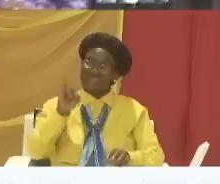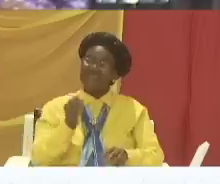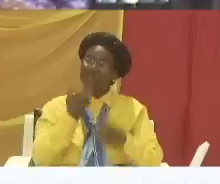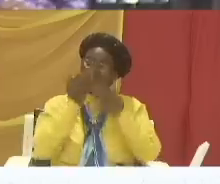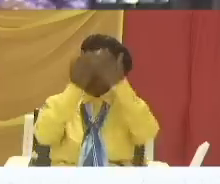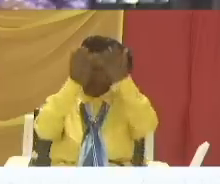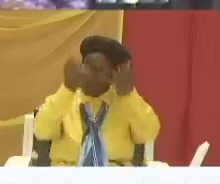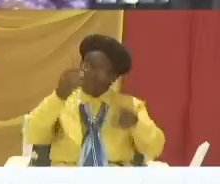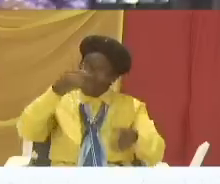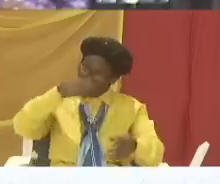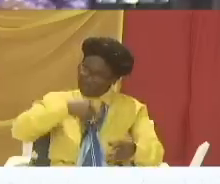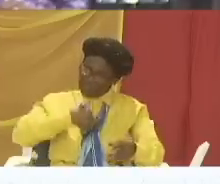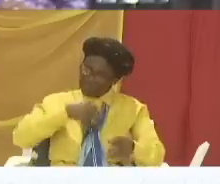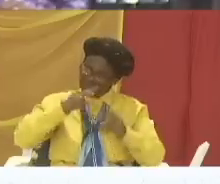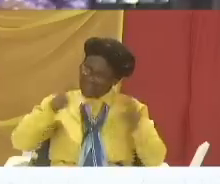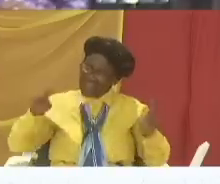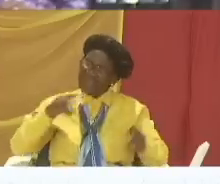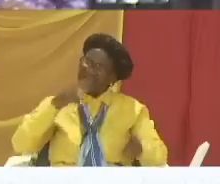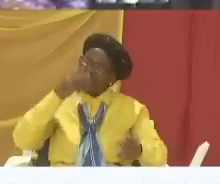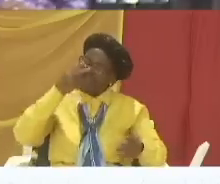to the voice of the Lord your God.